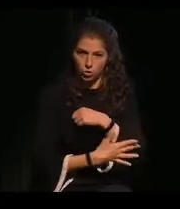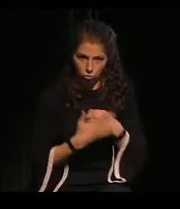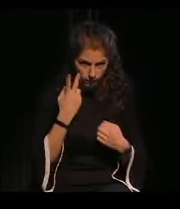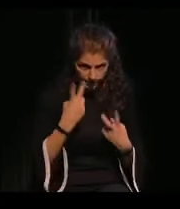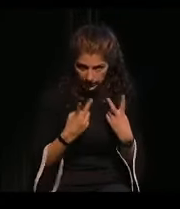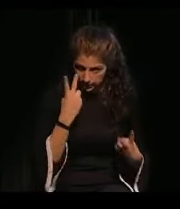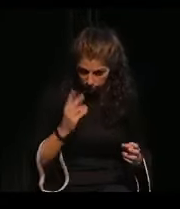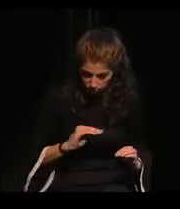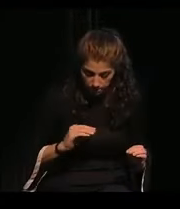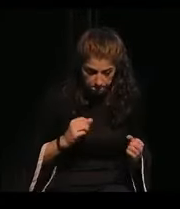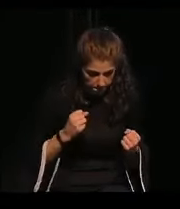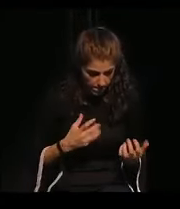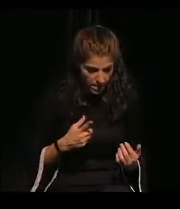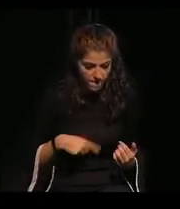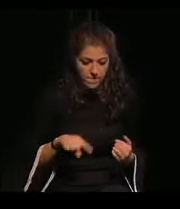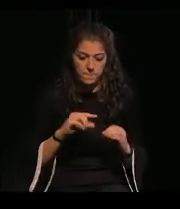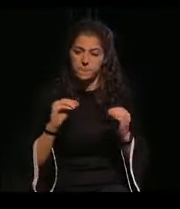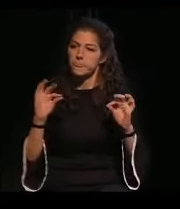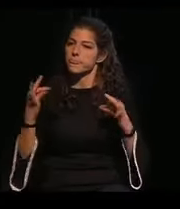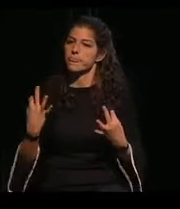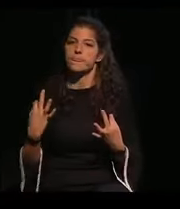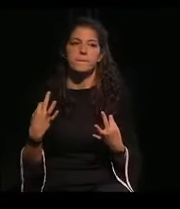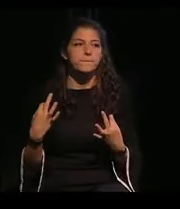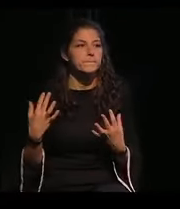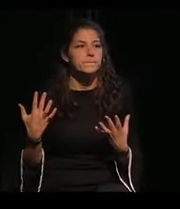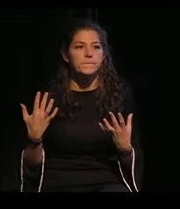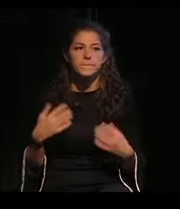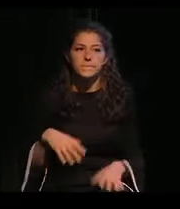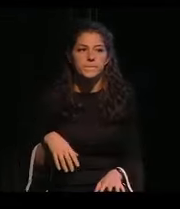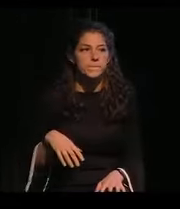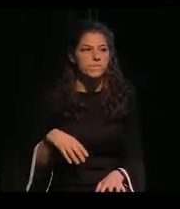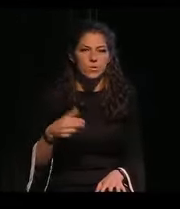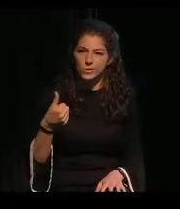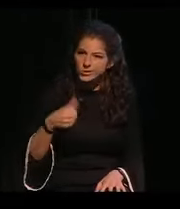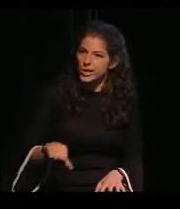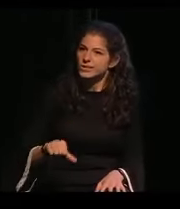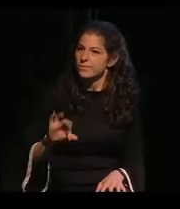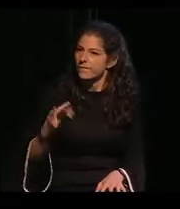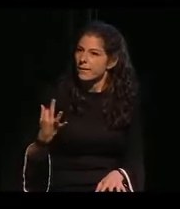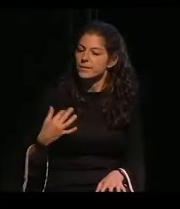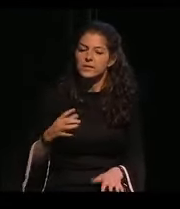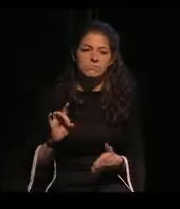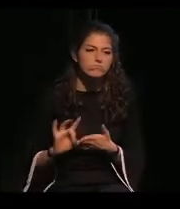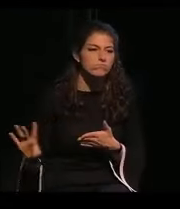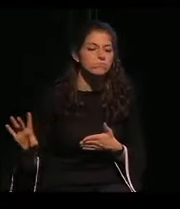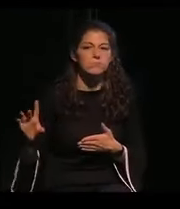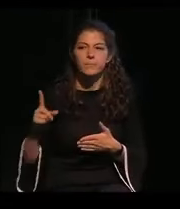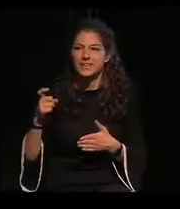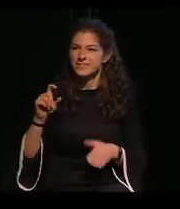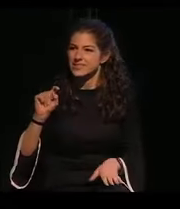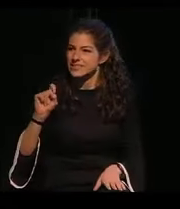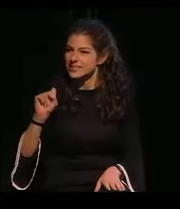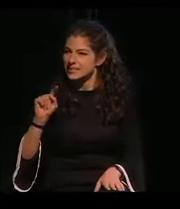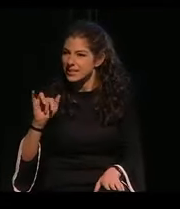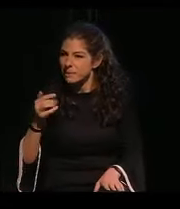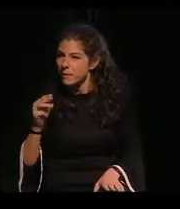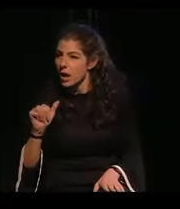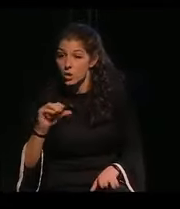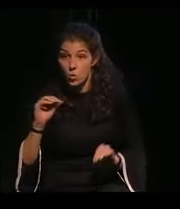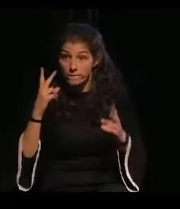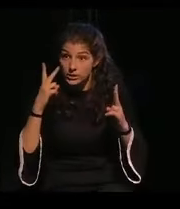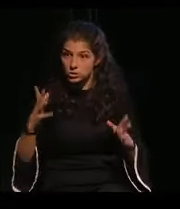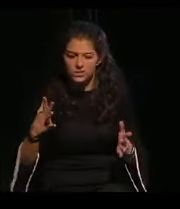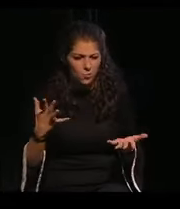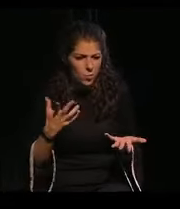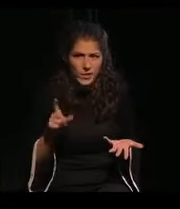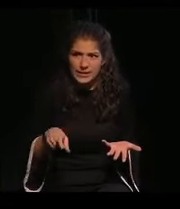them. Many of them have no family, or they have been rejected by their family, or because of the stigma, they don't get no visitors. And I